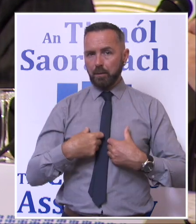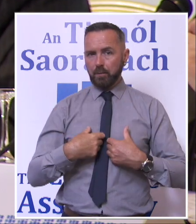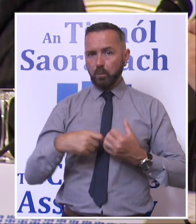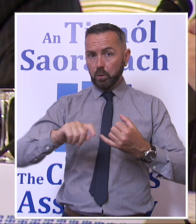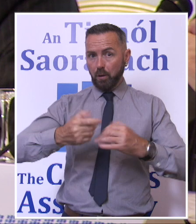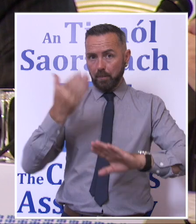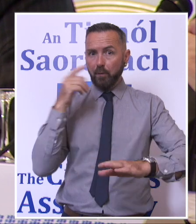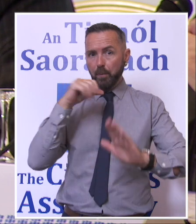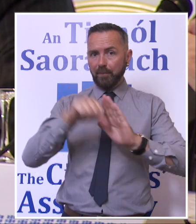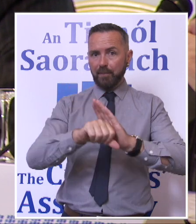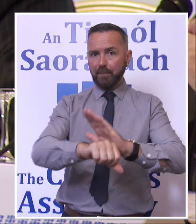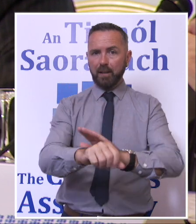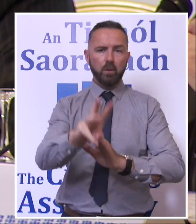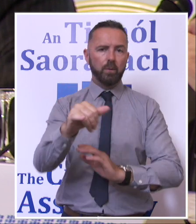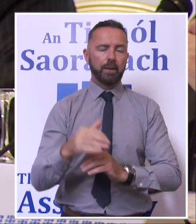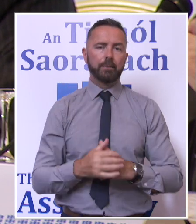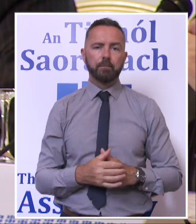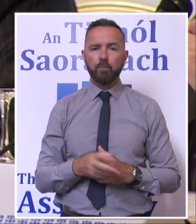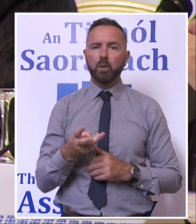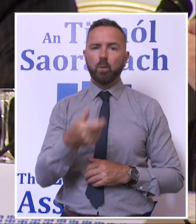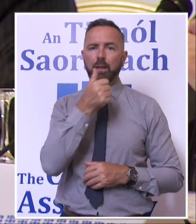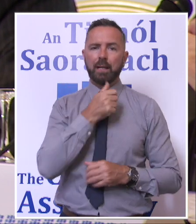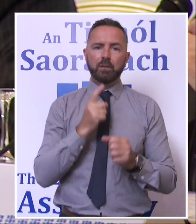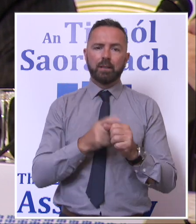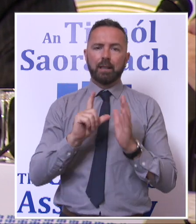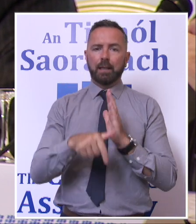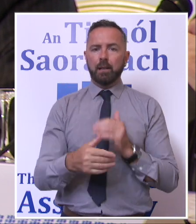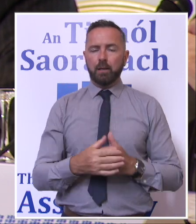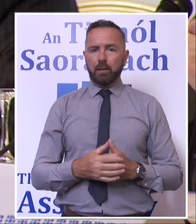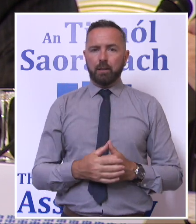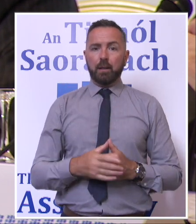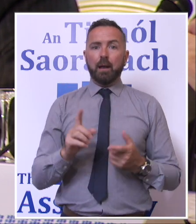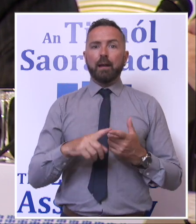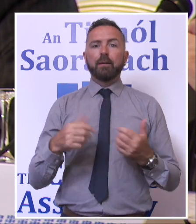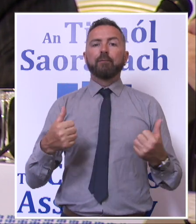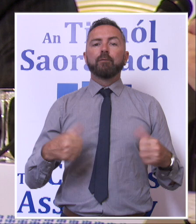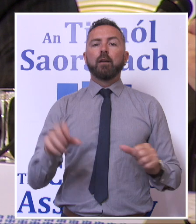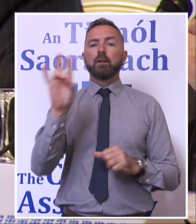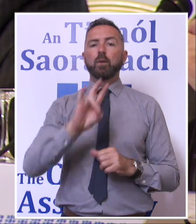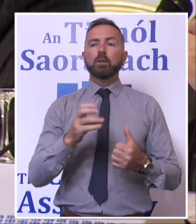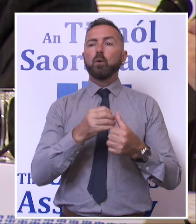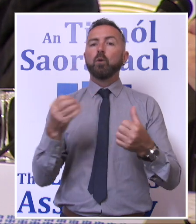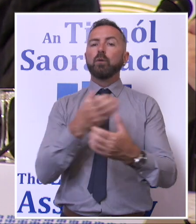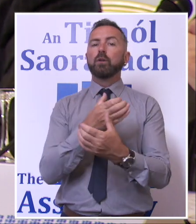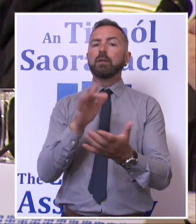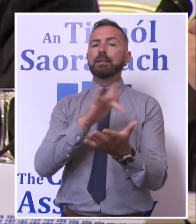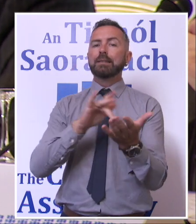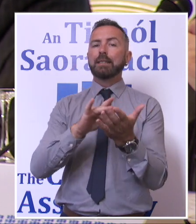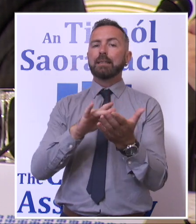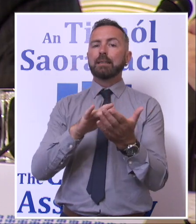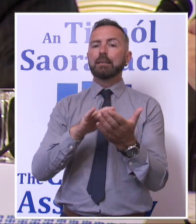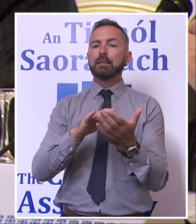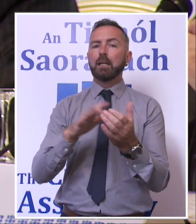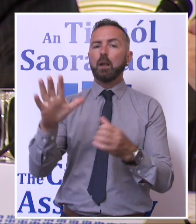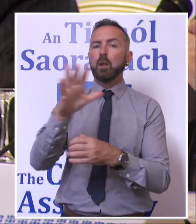think it was very well addressed. And again, the final question, the other cities' local authorities been protected. How are they